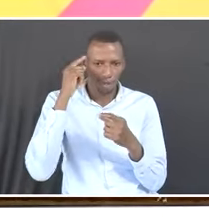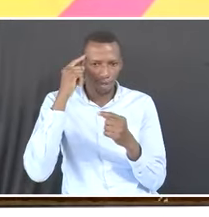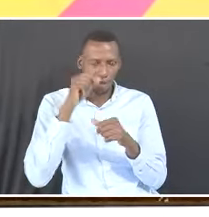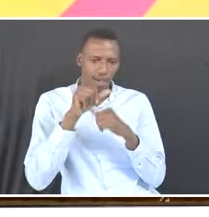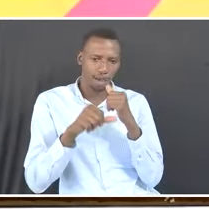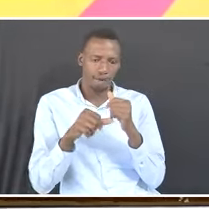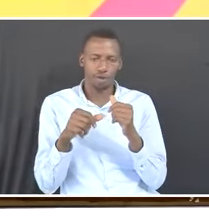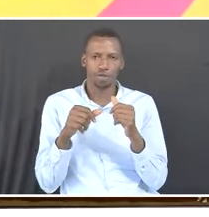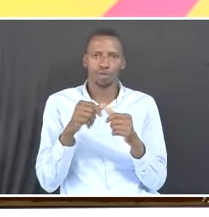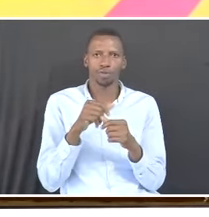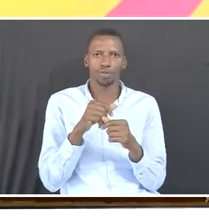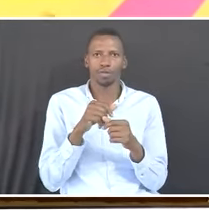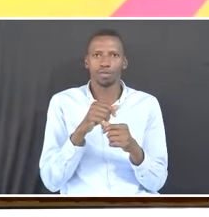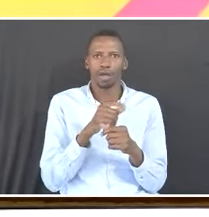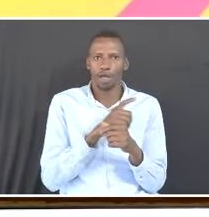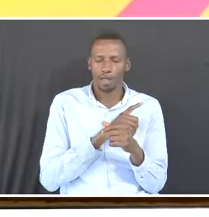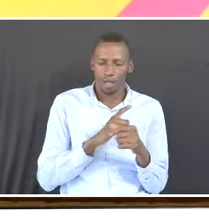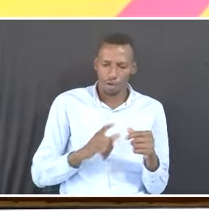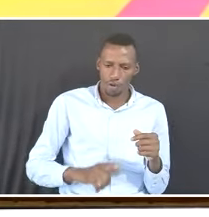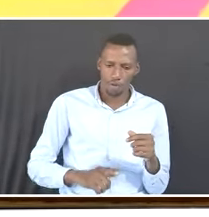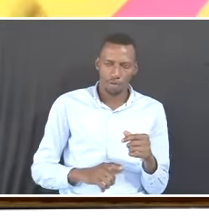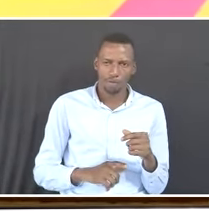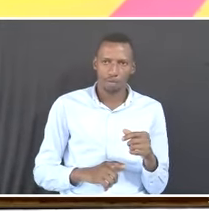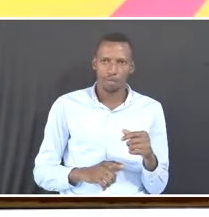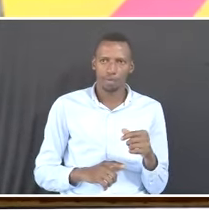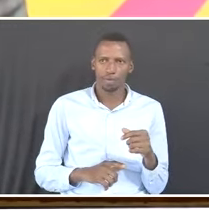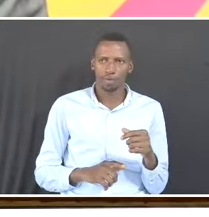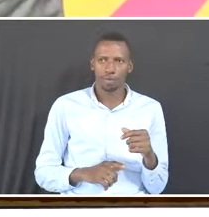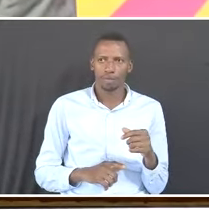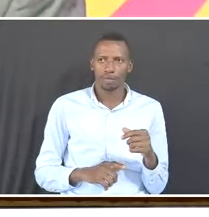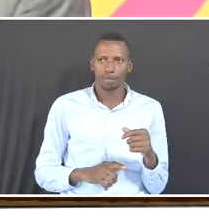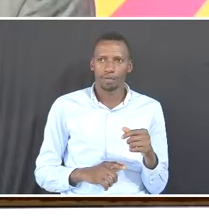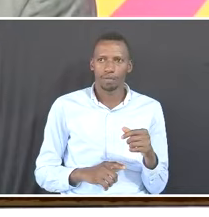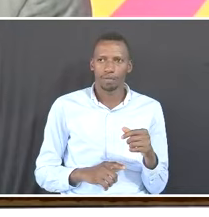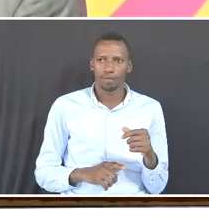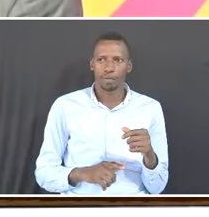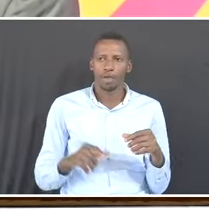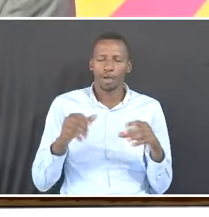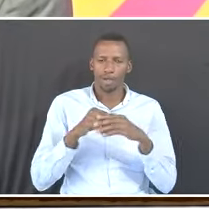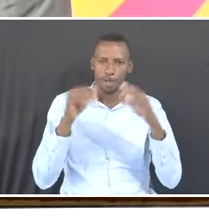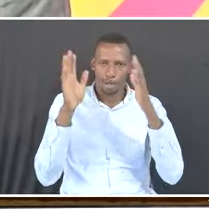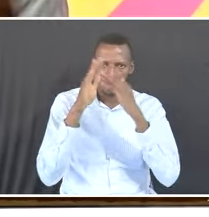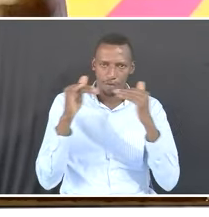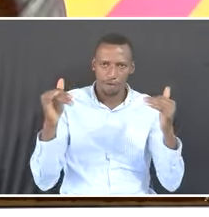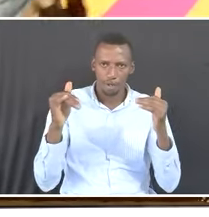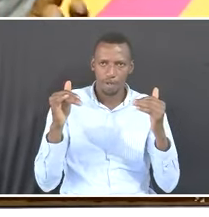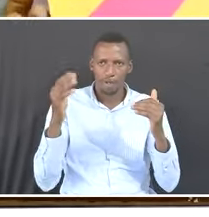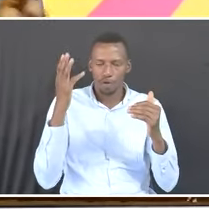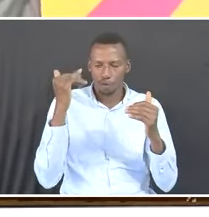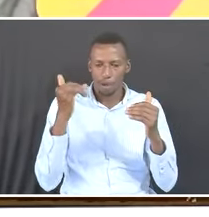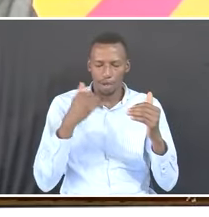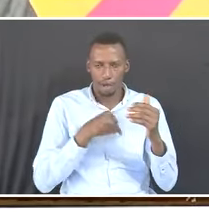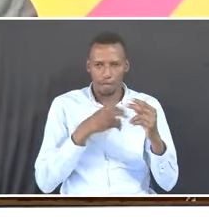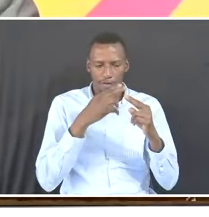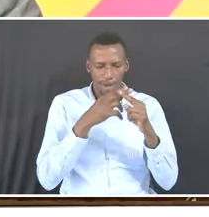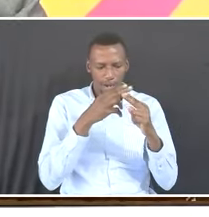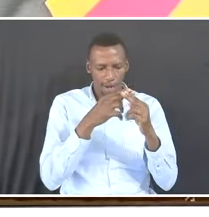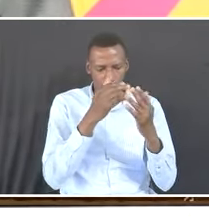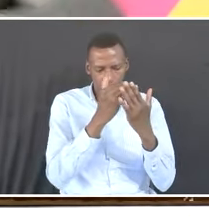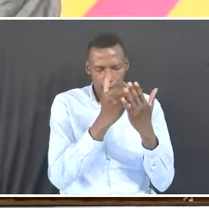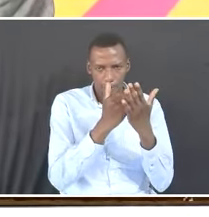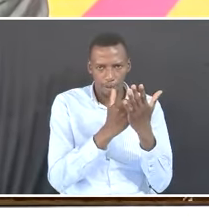long array of figures accumulating against you and against me in the books of heaven. For there is a record kept for of